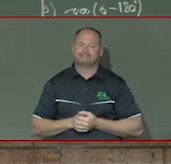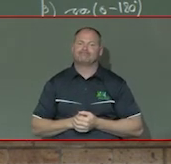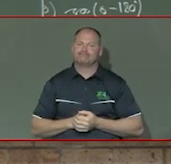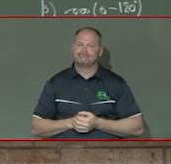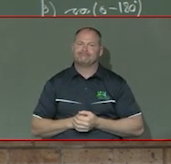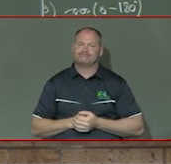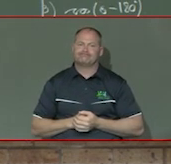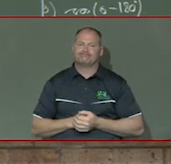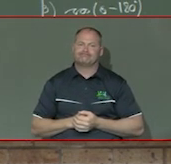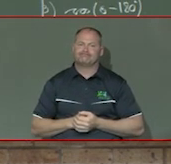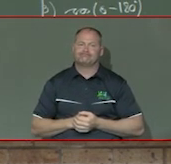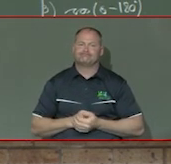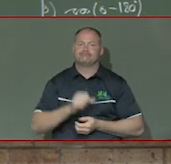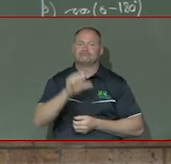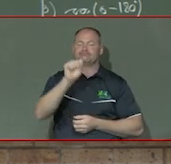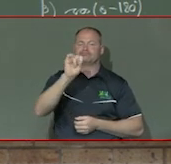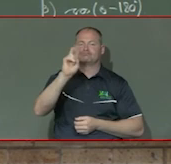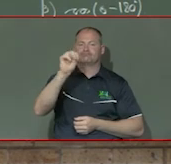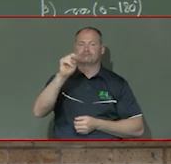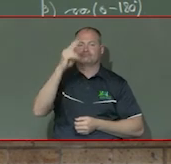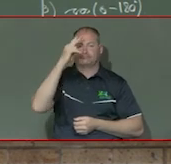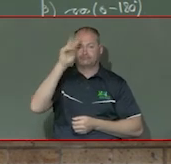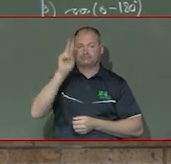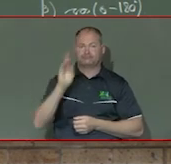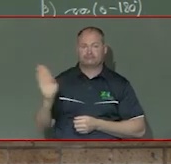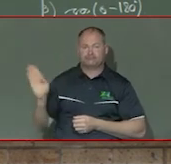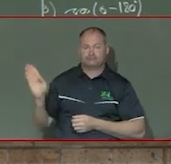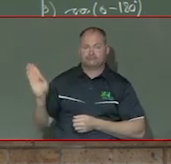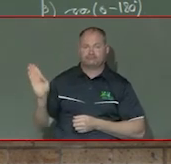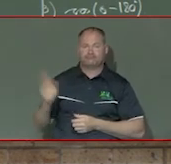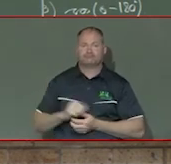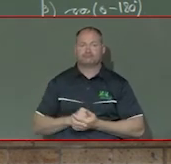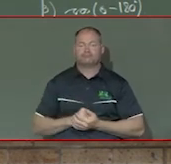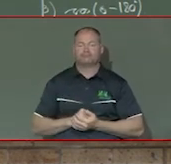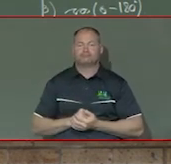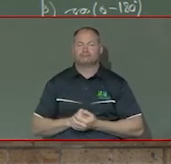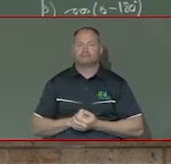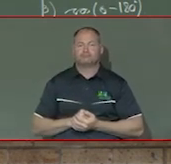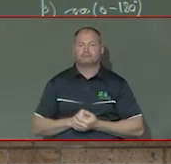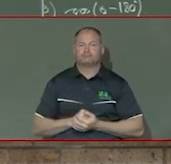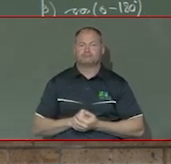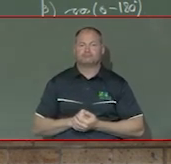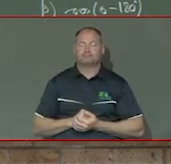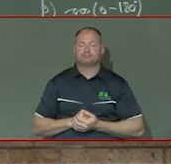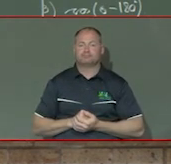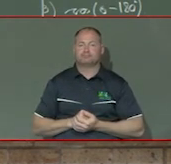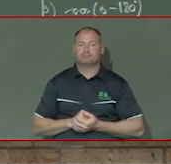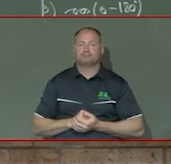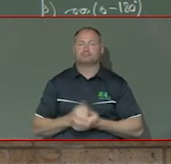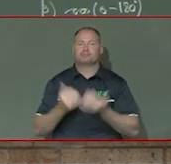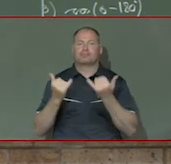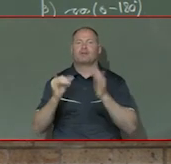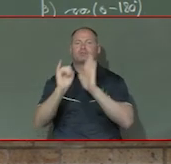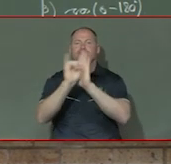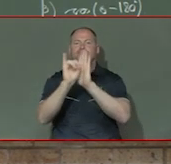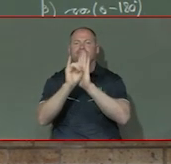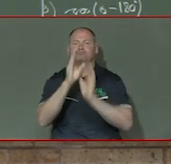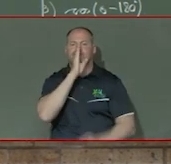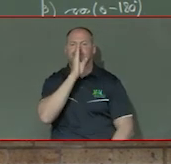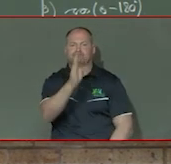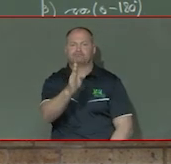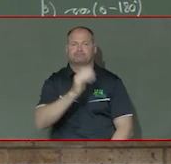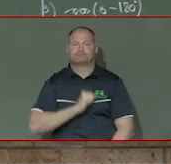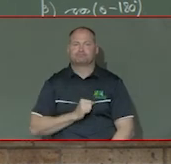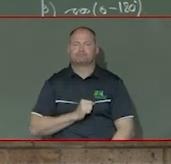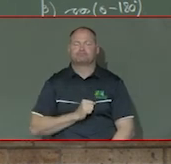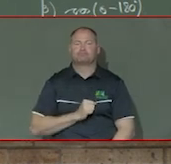And sine squared theta is equal to 1 minus cos squared theta. People, those are straight identities. And tan